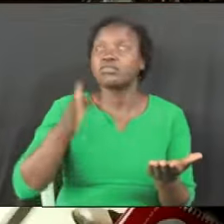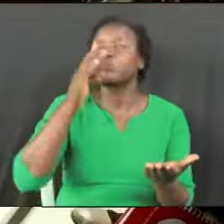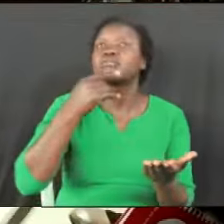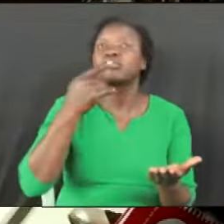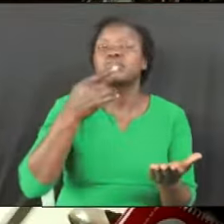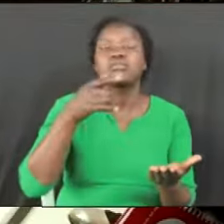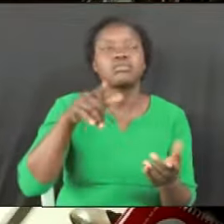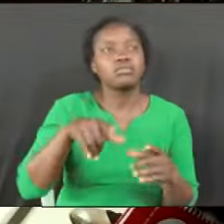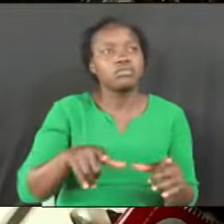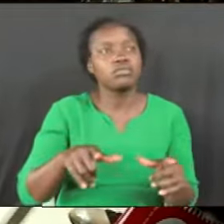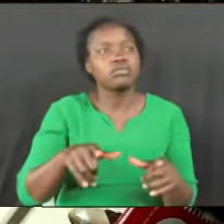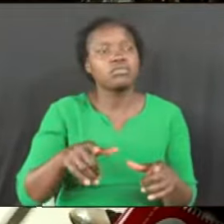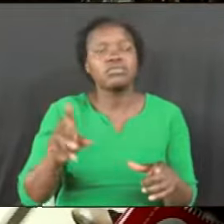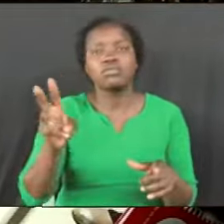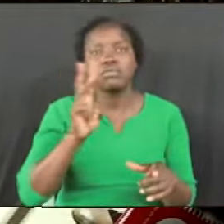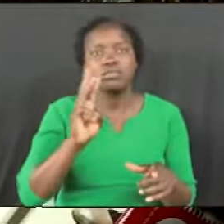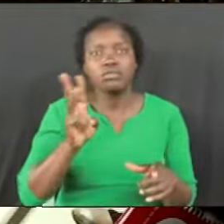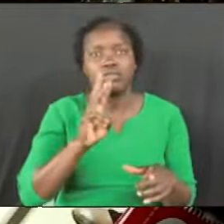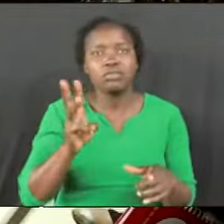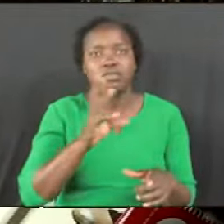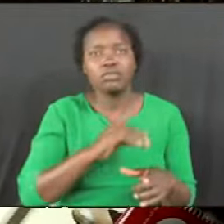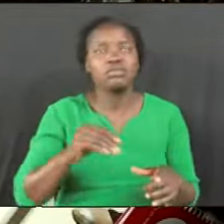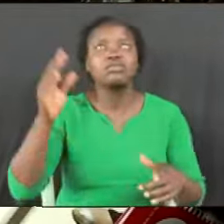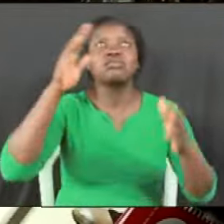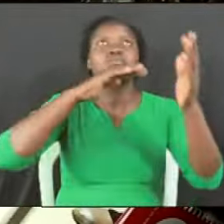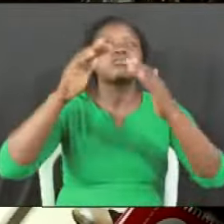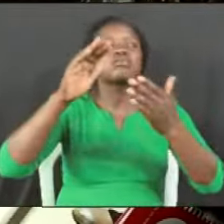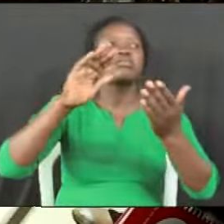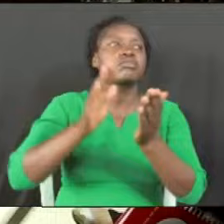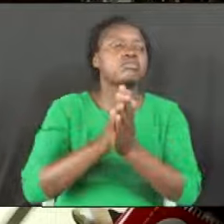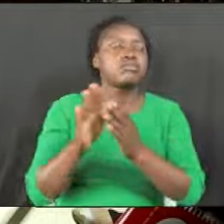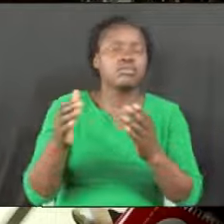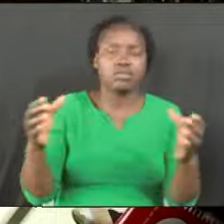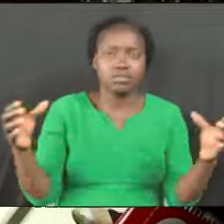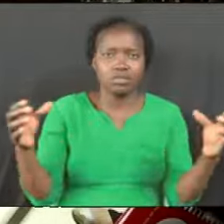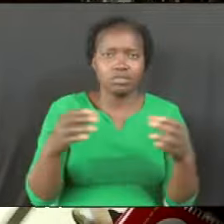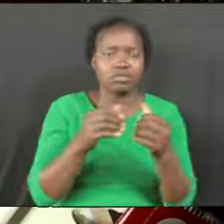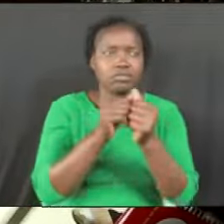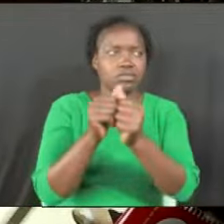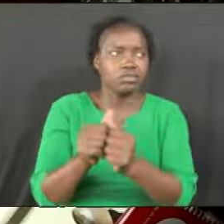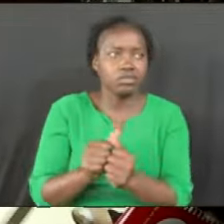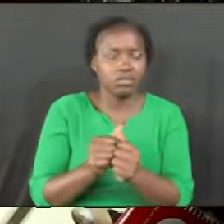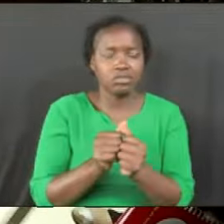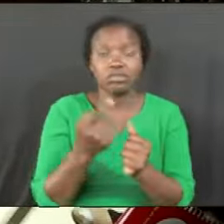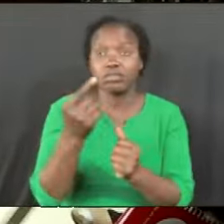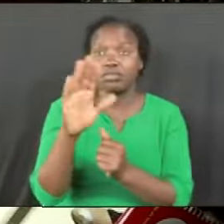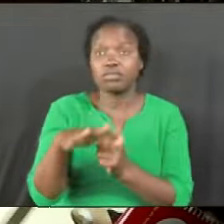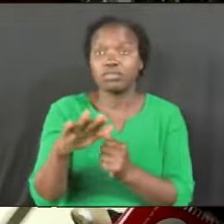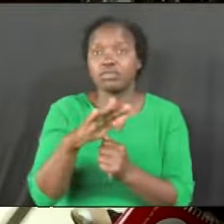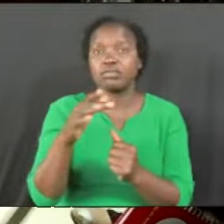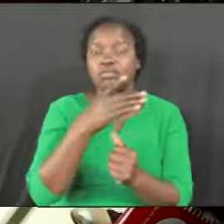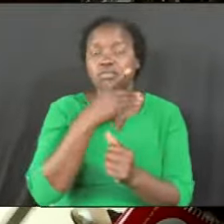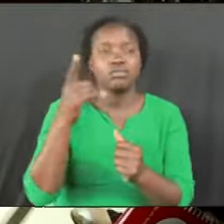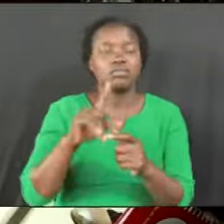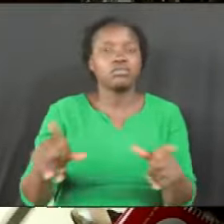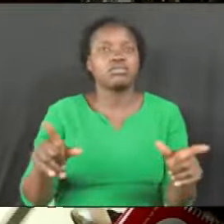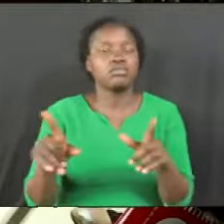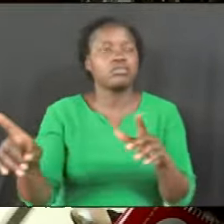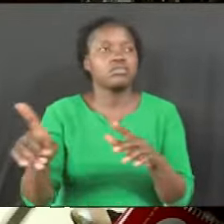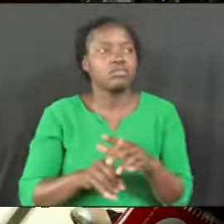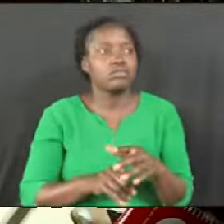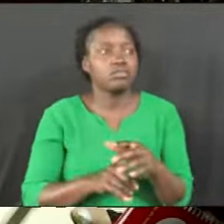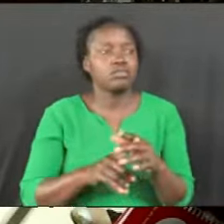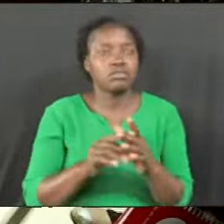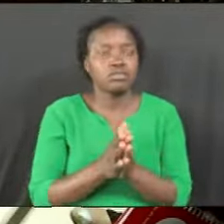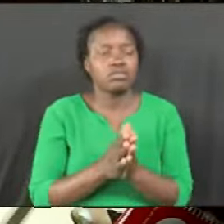let the waters under the heaven be gathered together unto one place and let the dry land appear. And